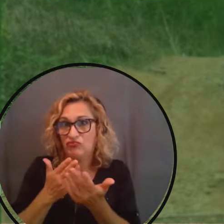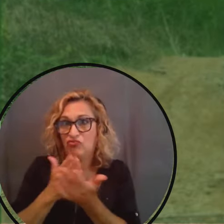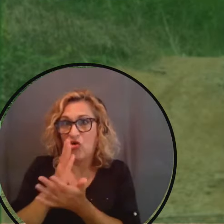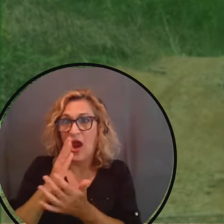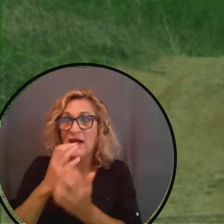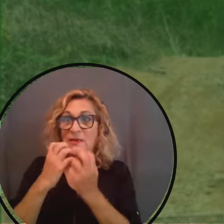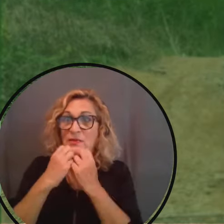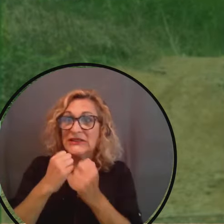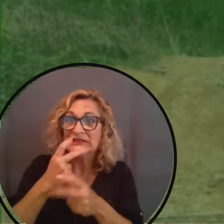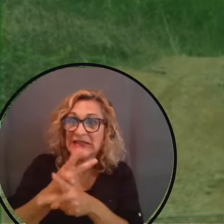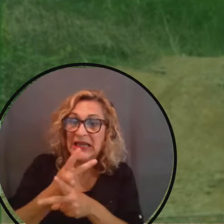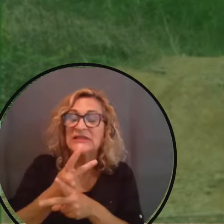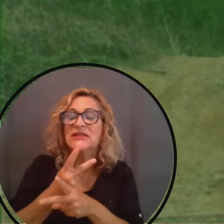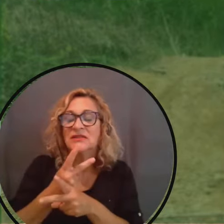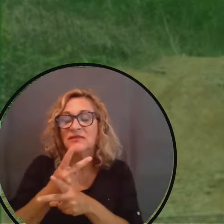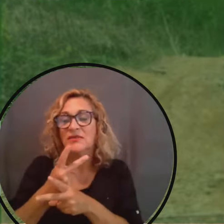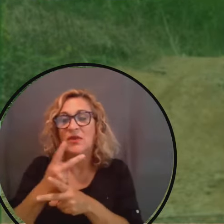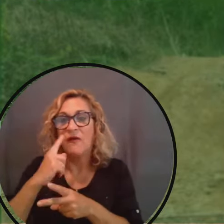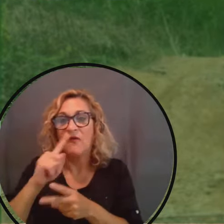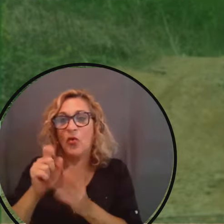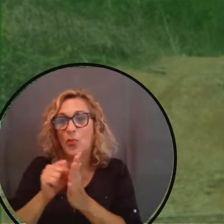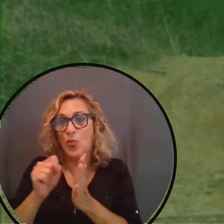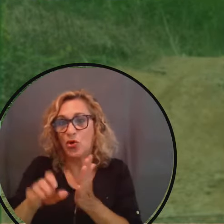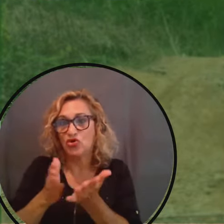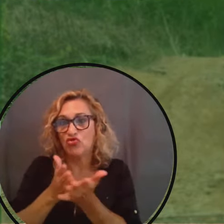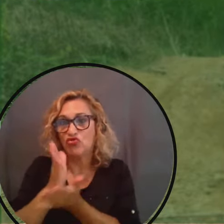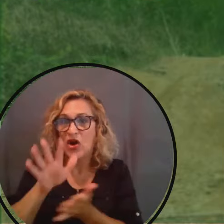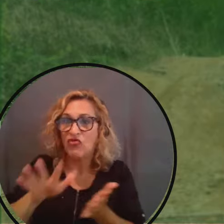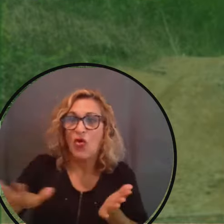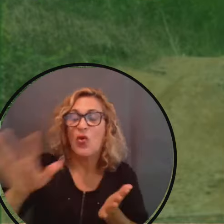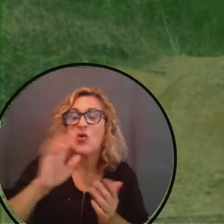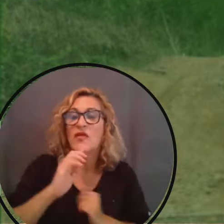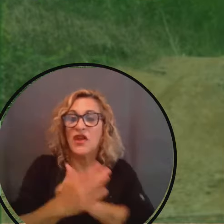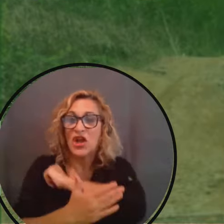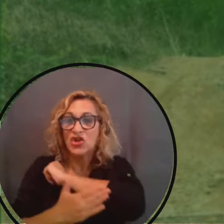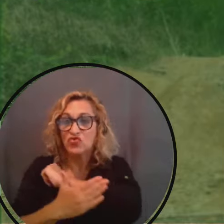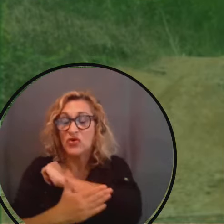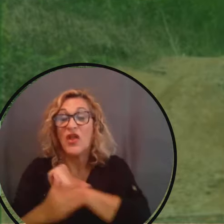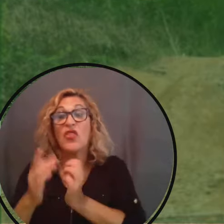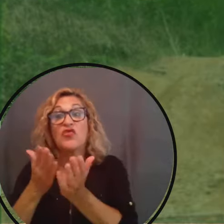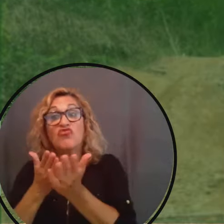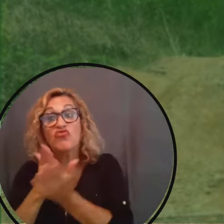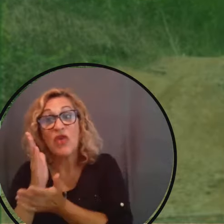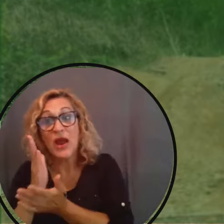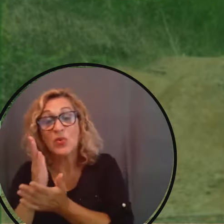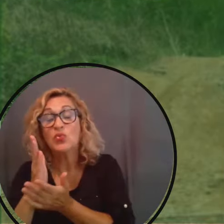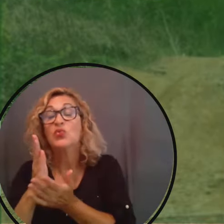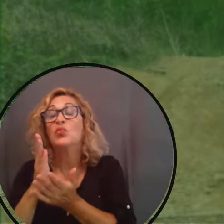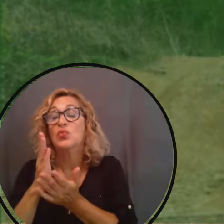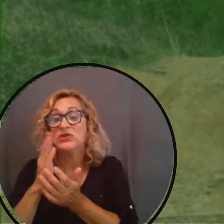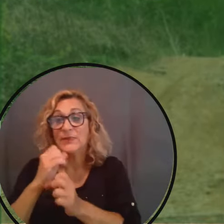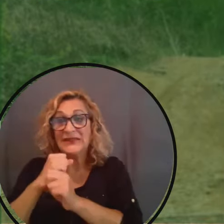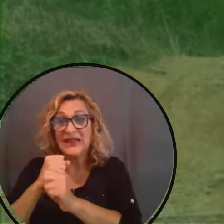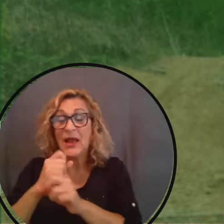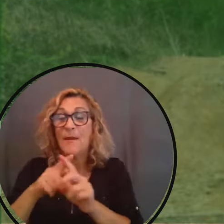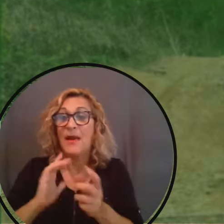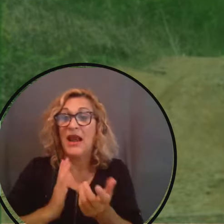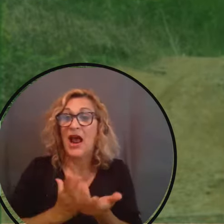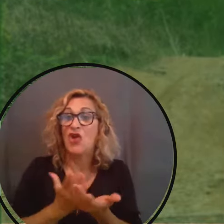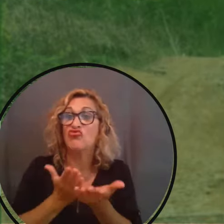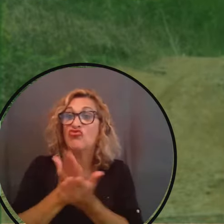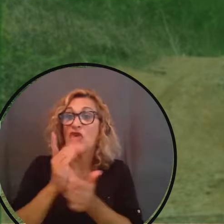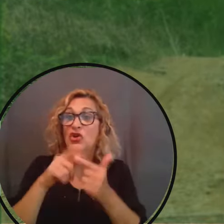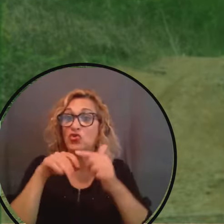the country. Though I want to really lift up that while that right was protected, our right to access abortion was not protected.